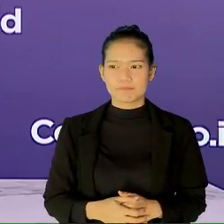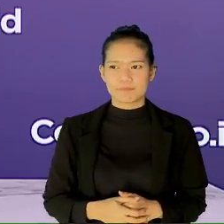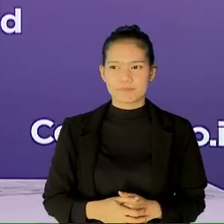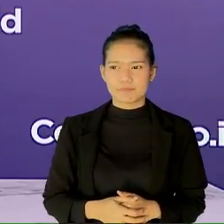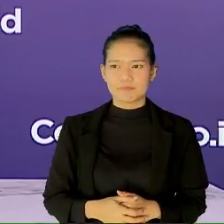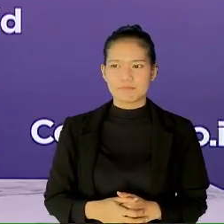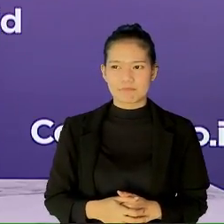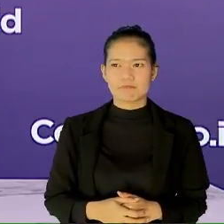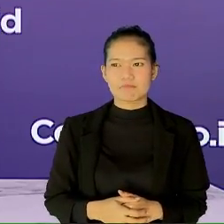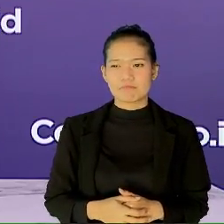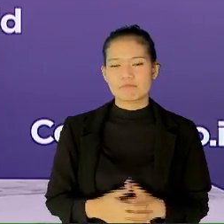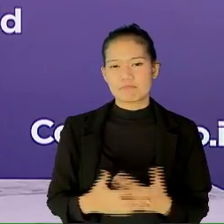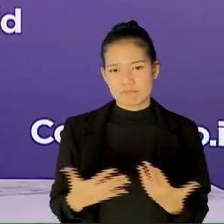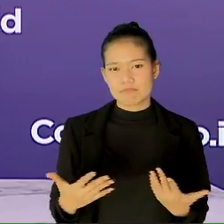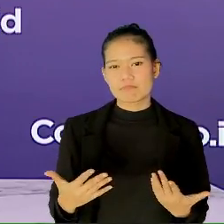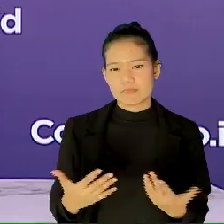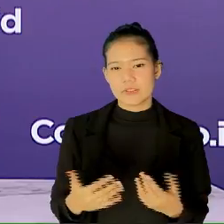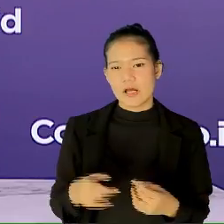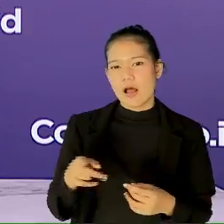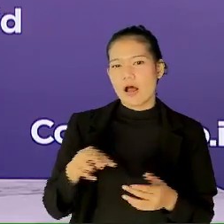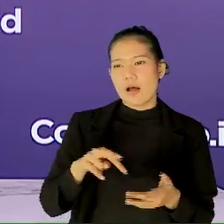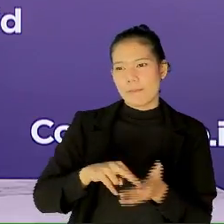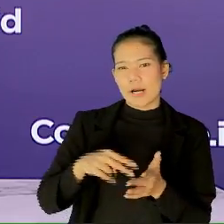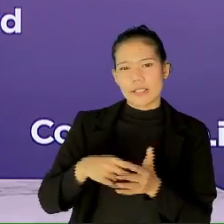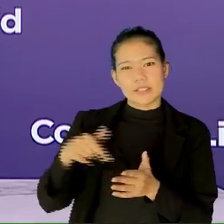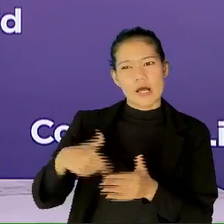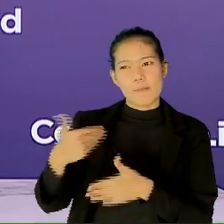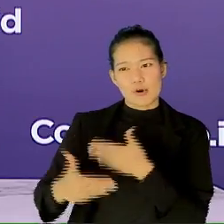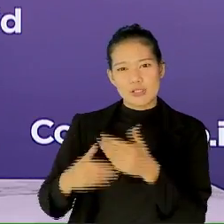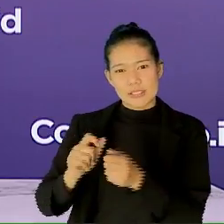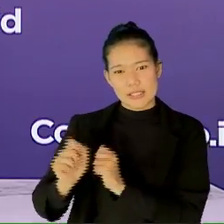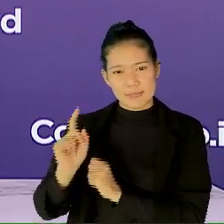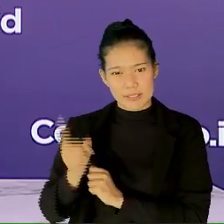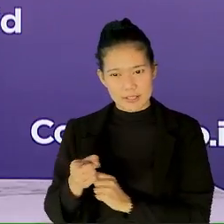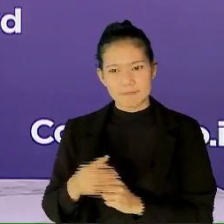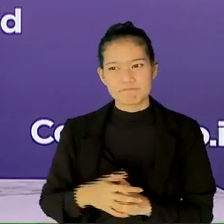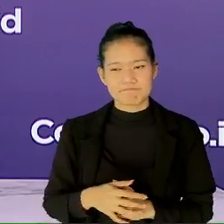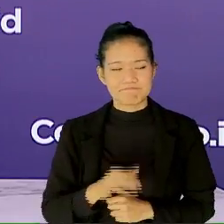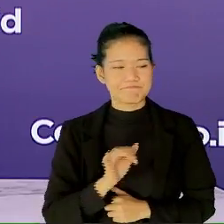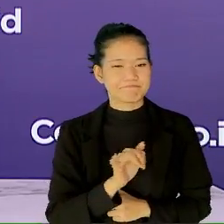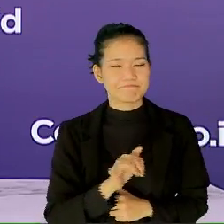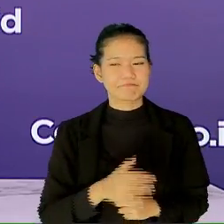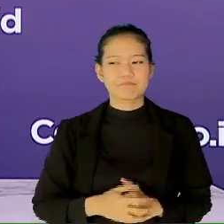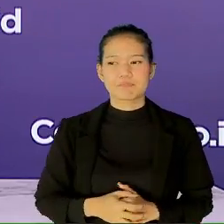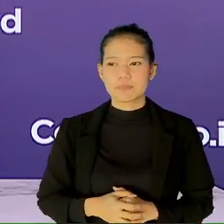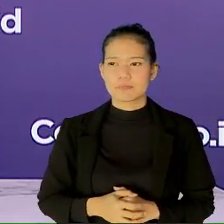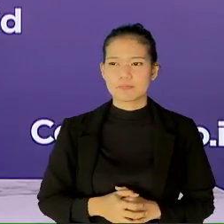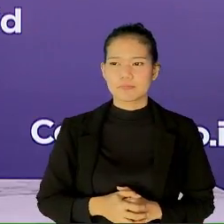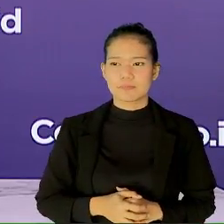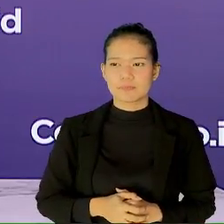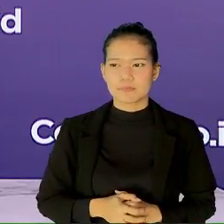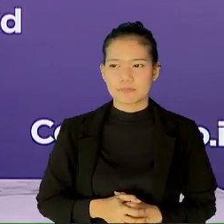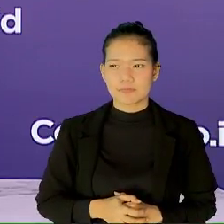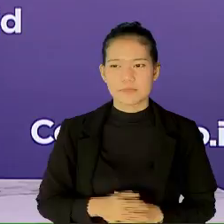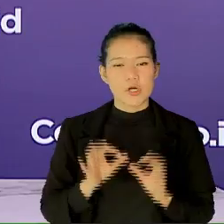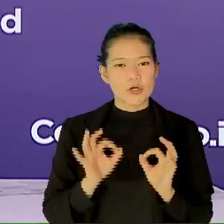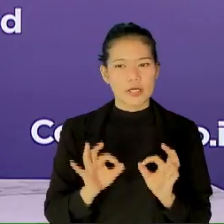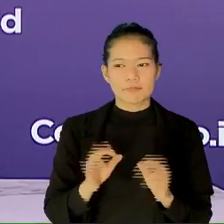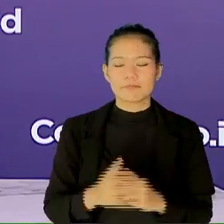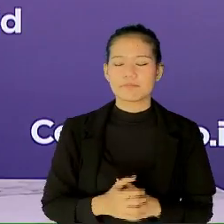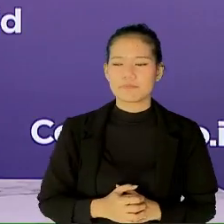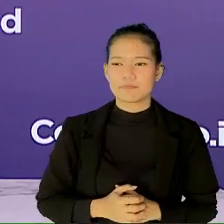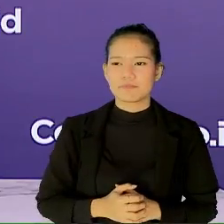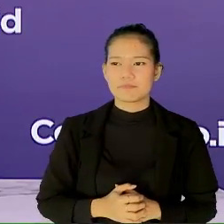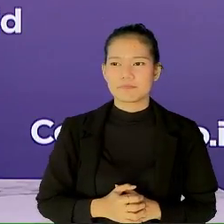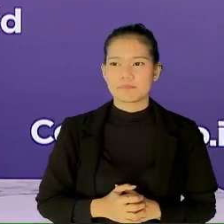Okay, so it's an experiment, it's a test right now to see how that operates going forward. Okay. Okay. Was